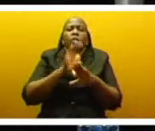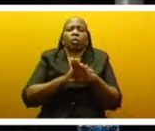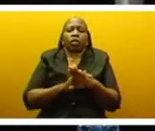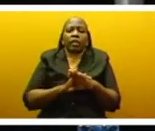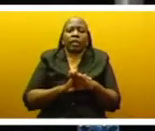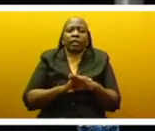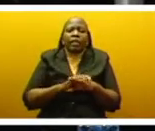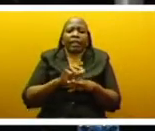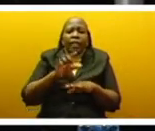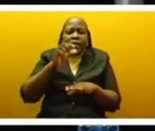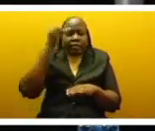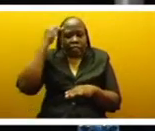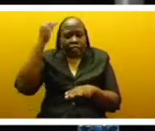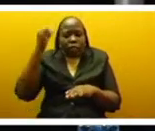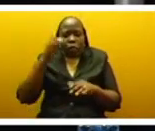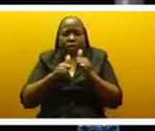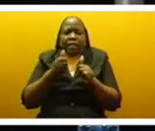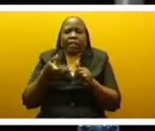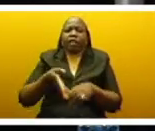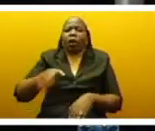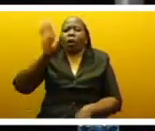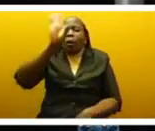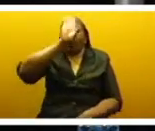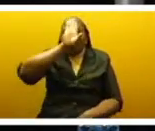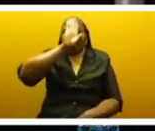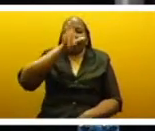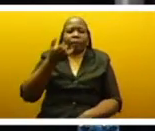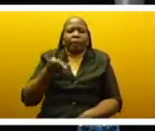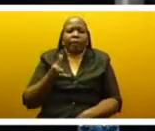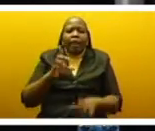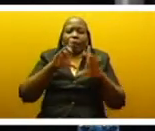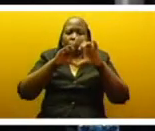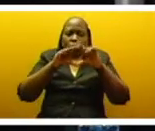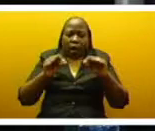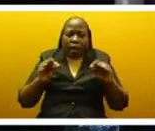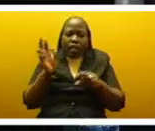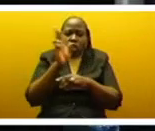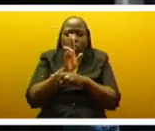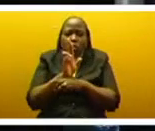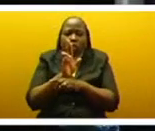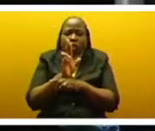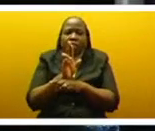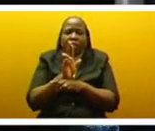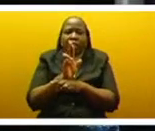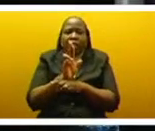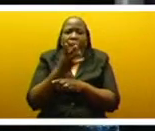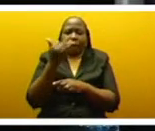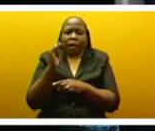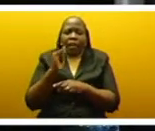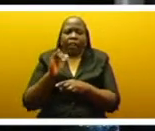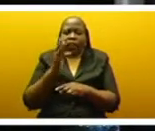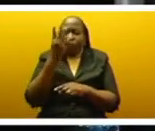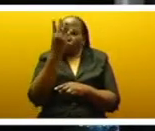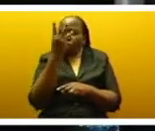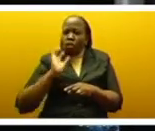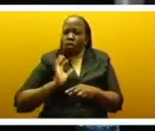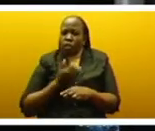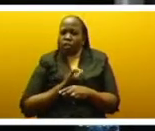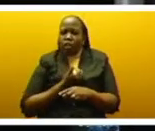introduce opaqueness. These were the words used by the 4 commissioners who disagreed with what was going on at